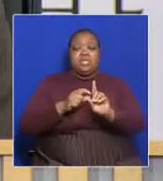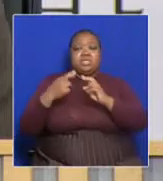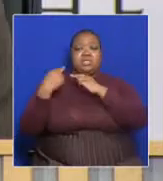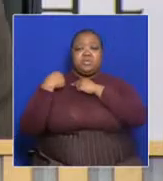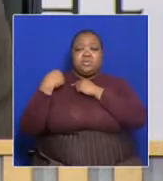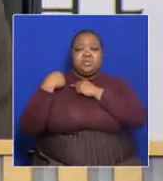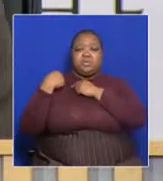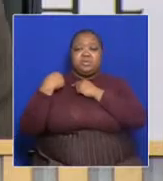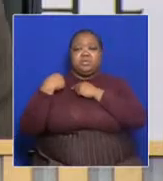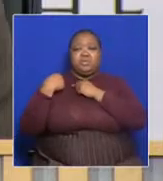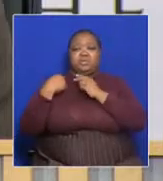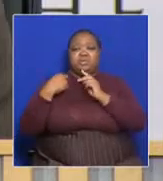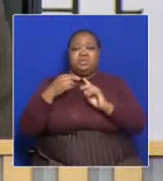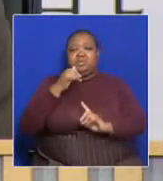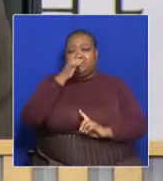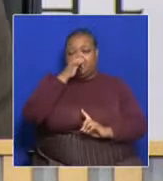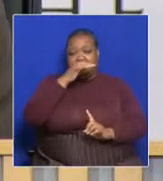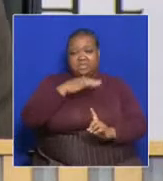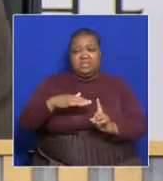from LCRC.